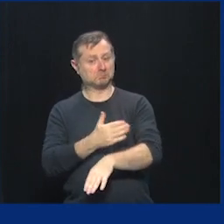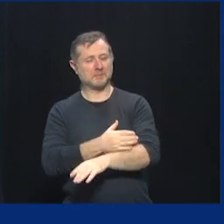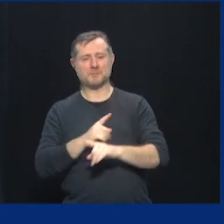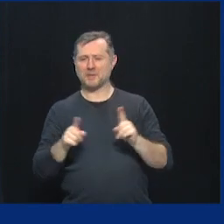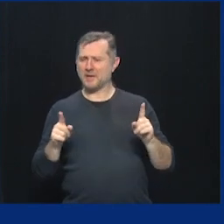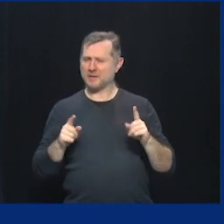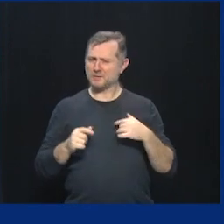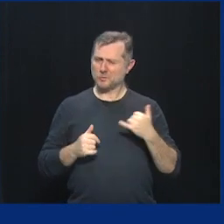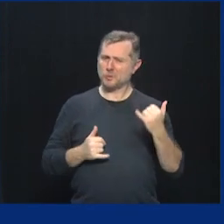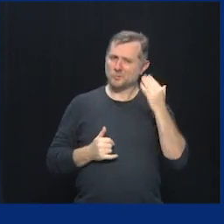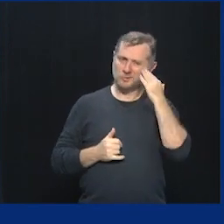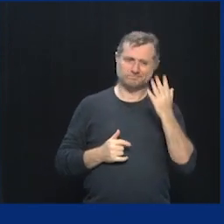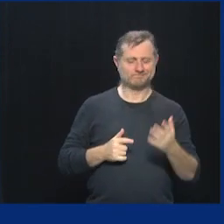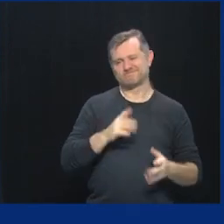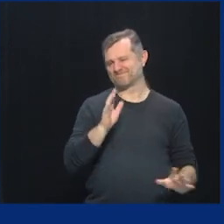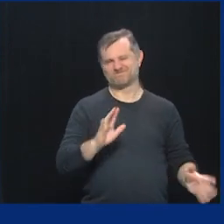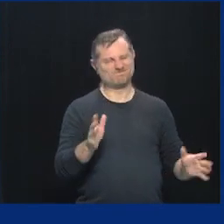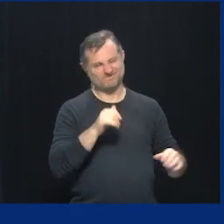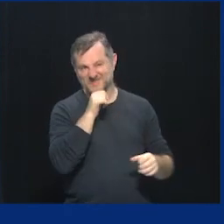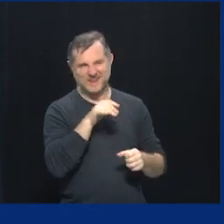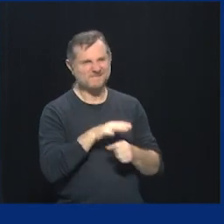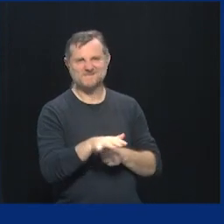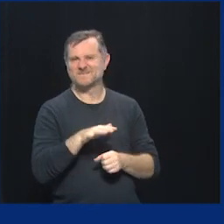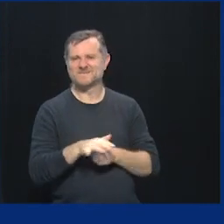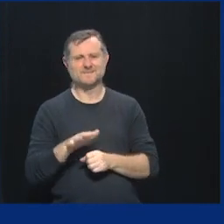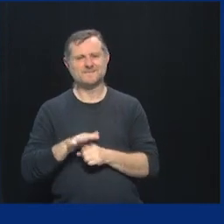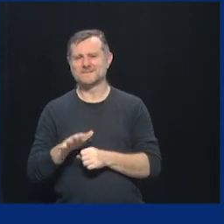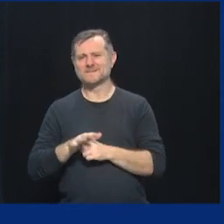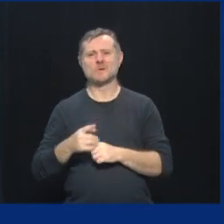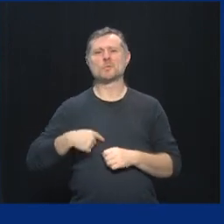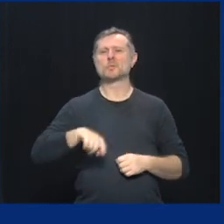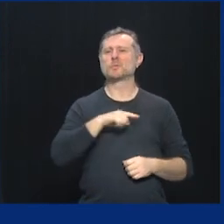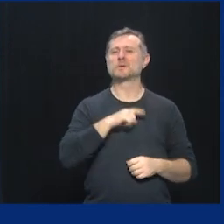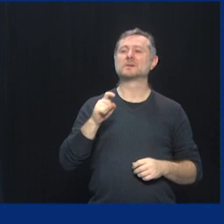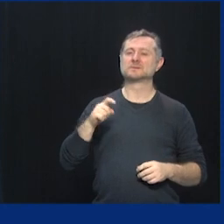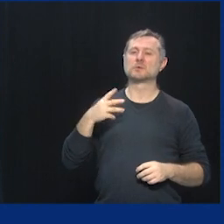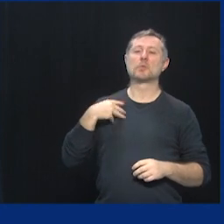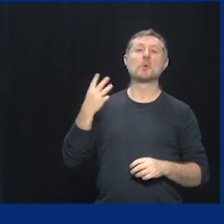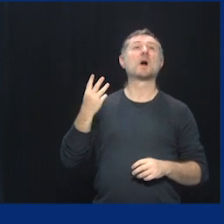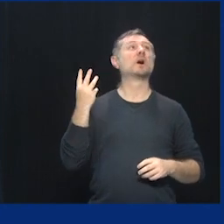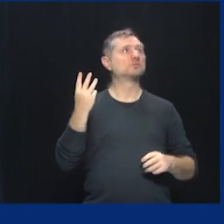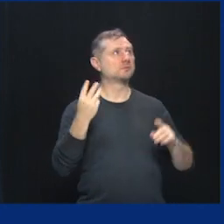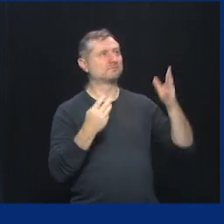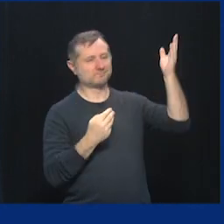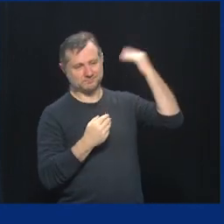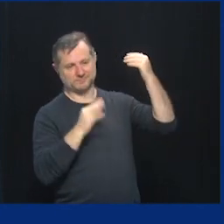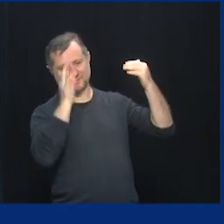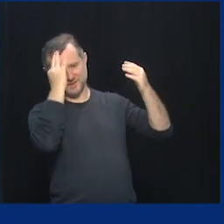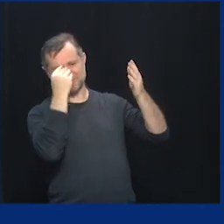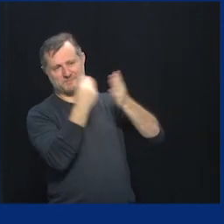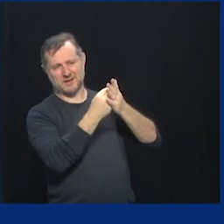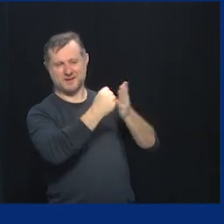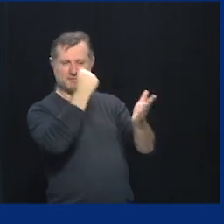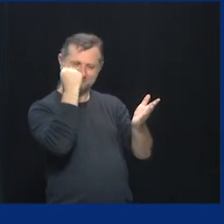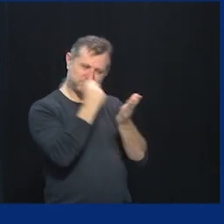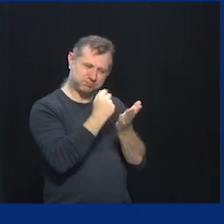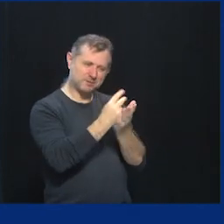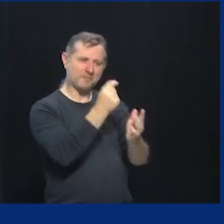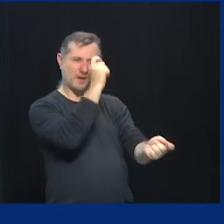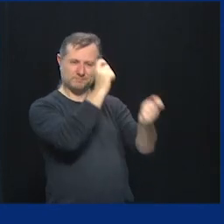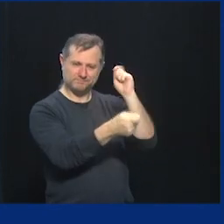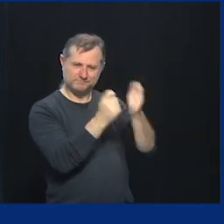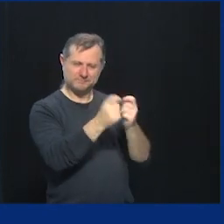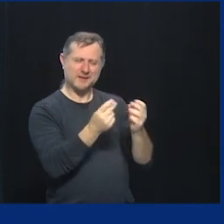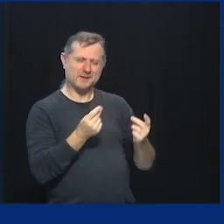today. We need Washington, D.C. to move with a level of urgency. We've been here